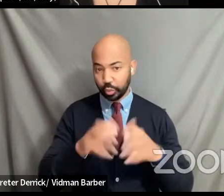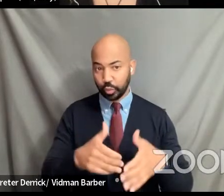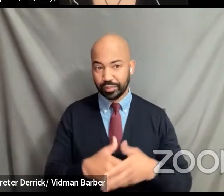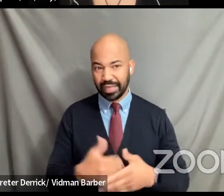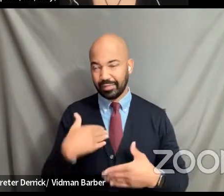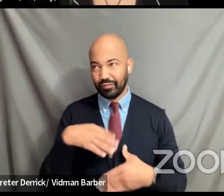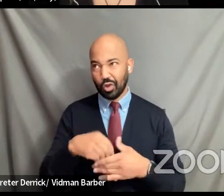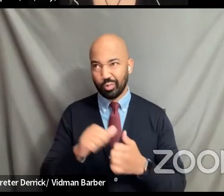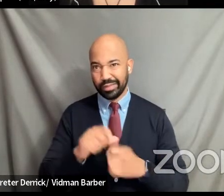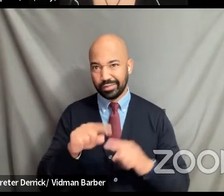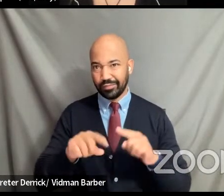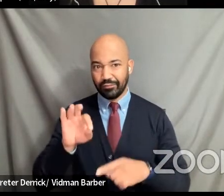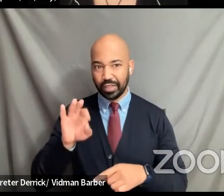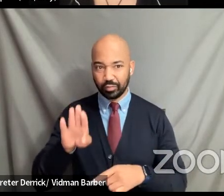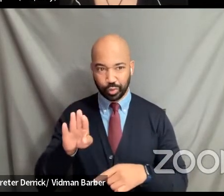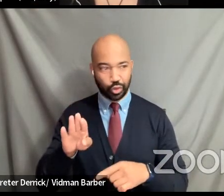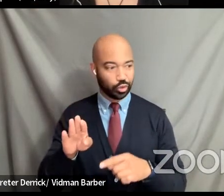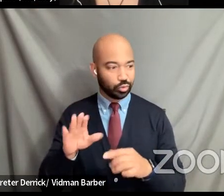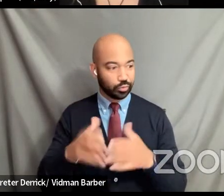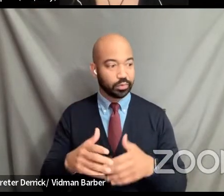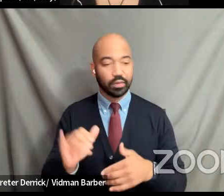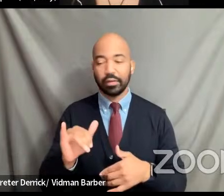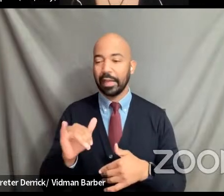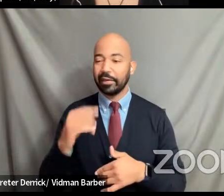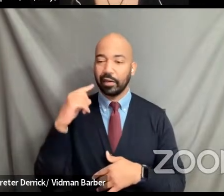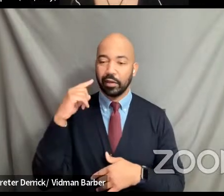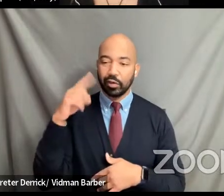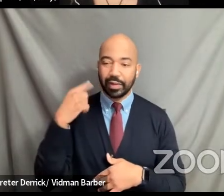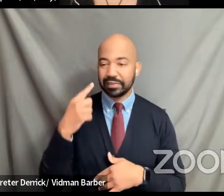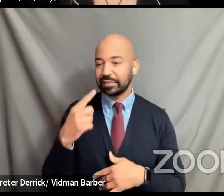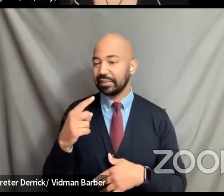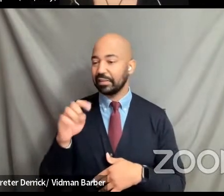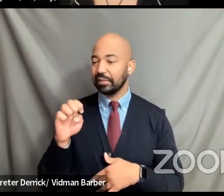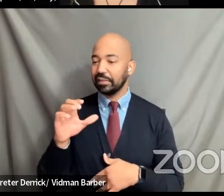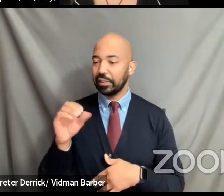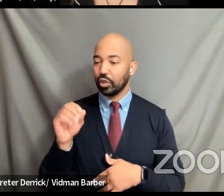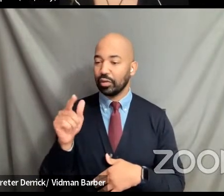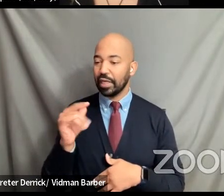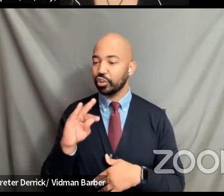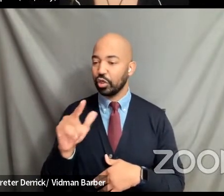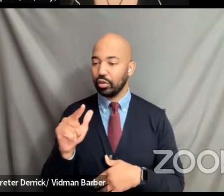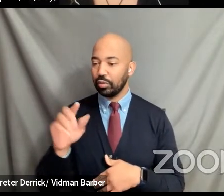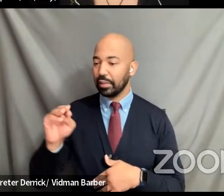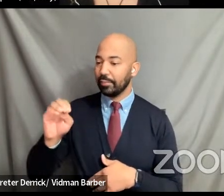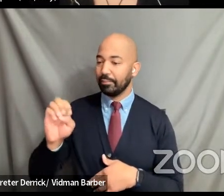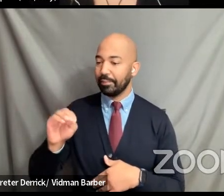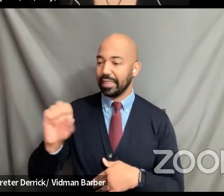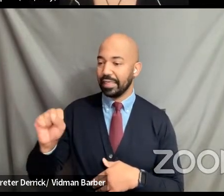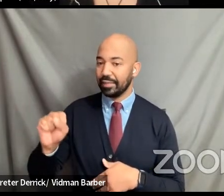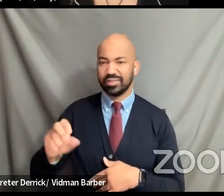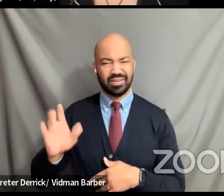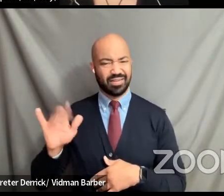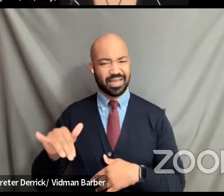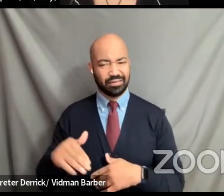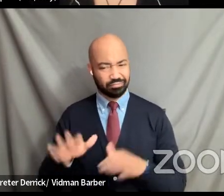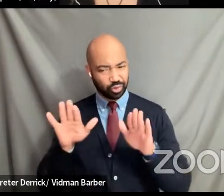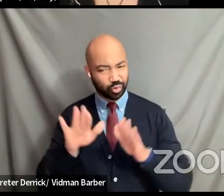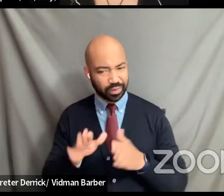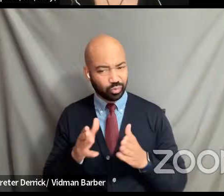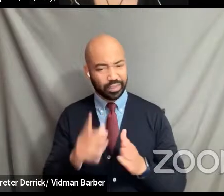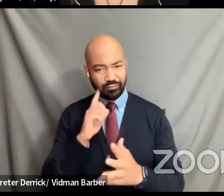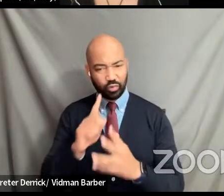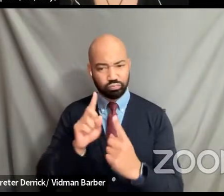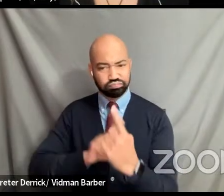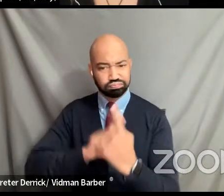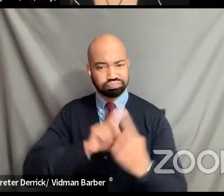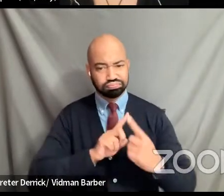groups, like what are like the crazy like ecological memes and things like that. Like, they're on there, and they're a great way to meet people who